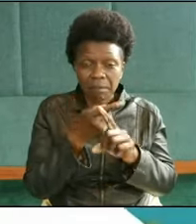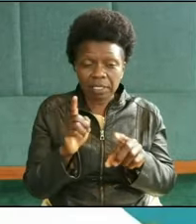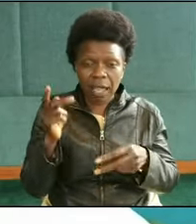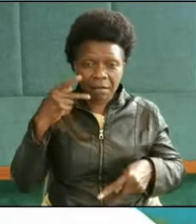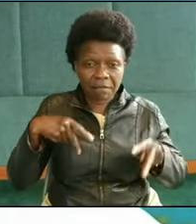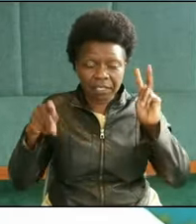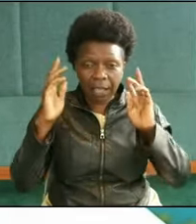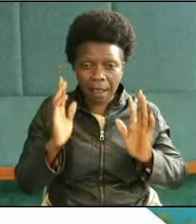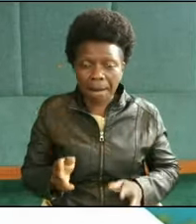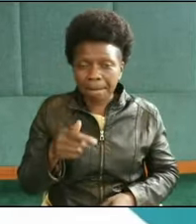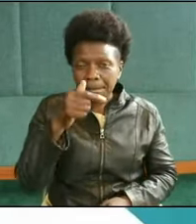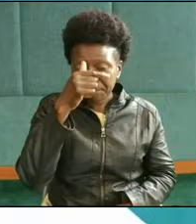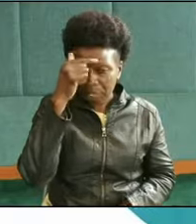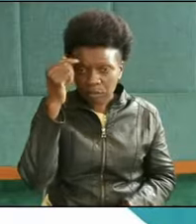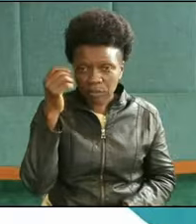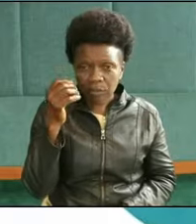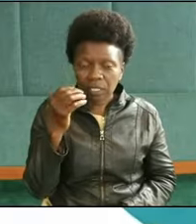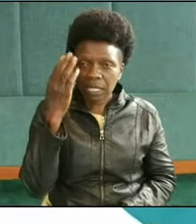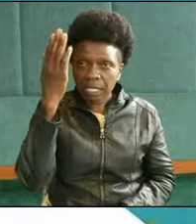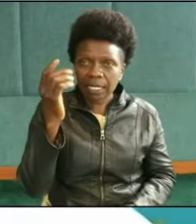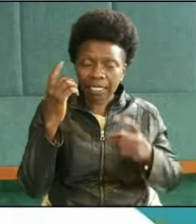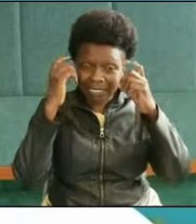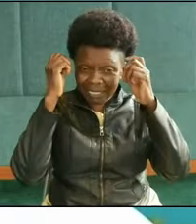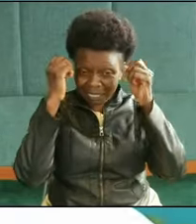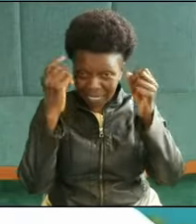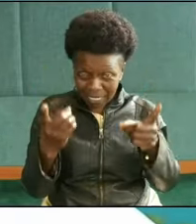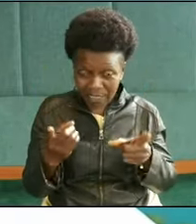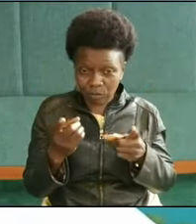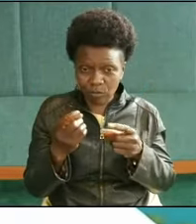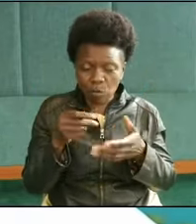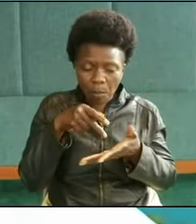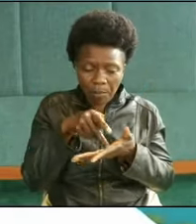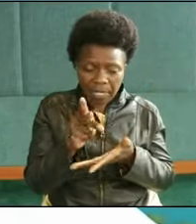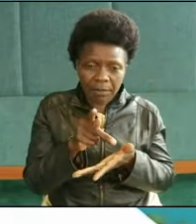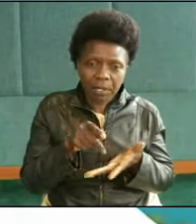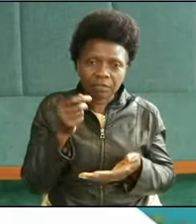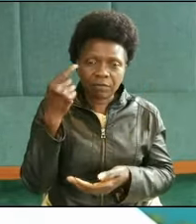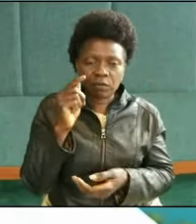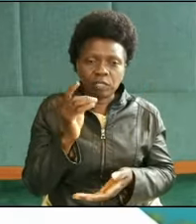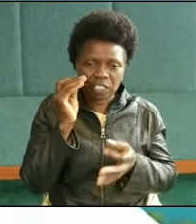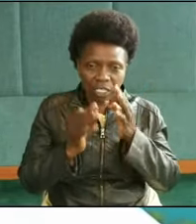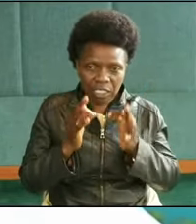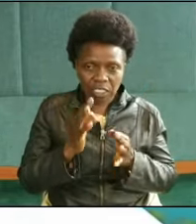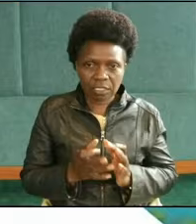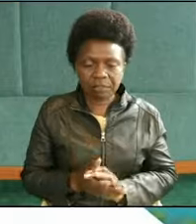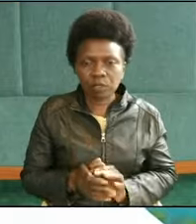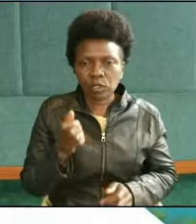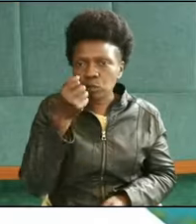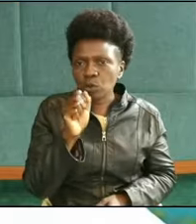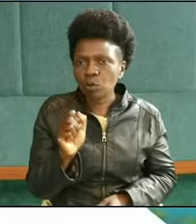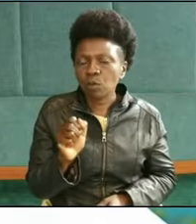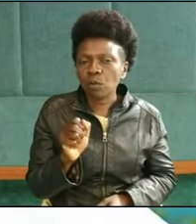a victor because he decided to pay the price for justice. So